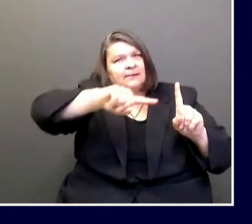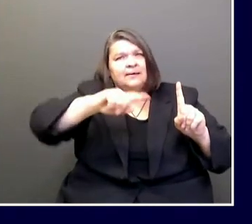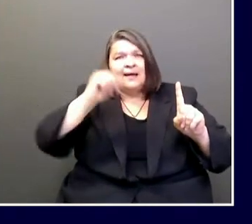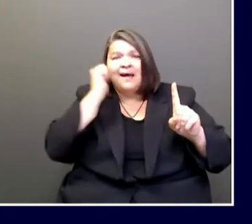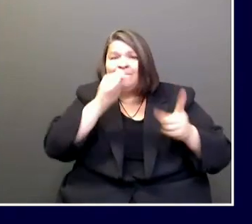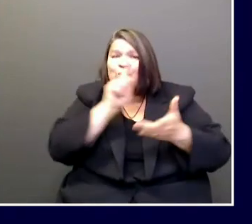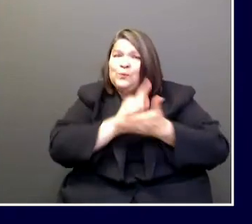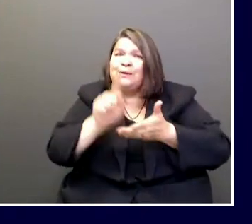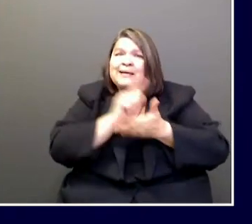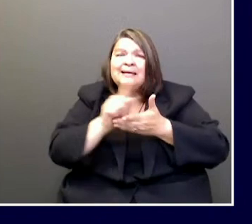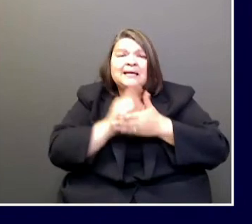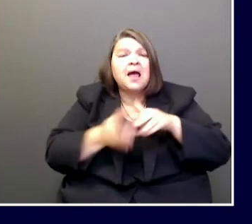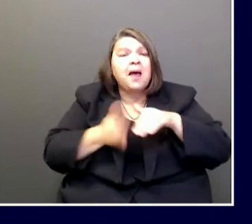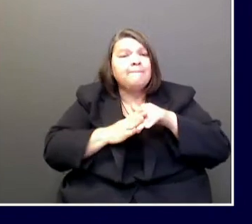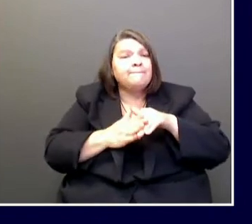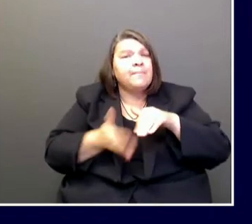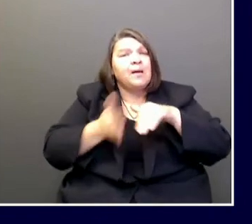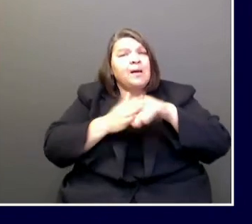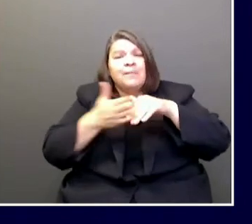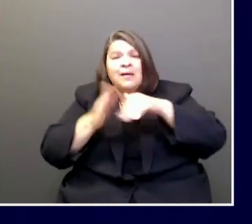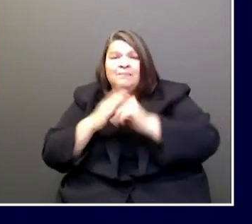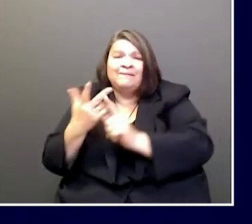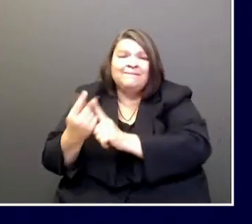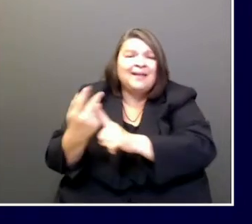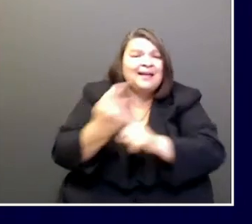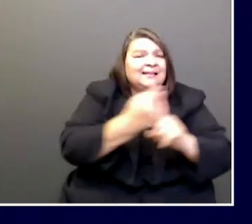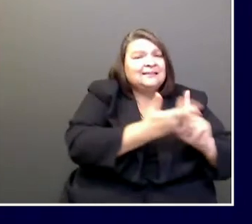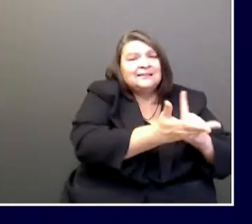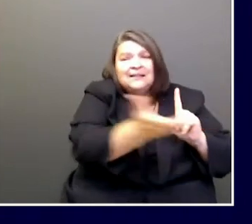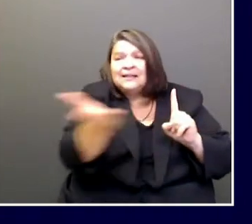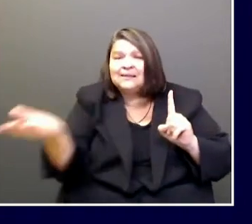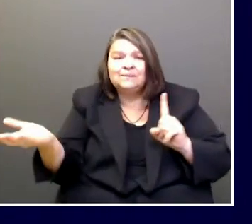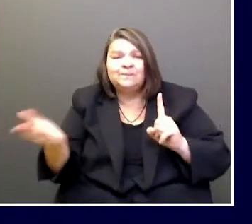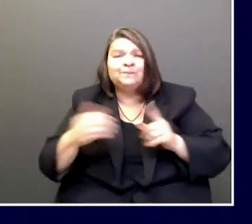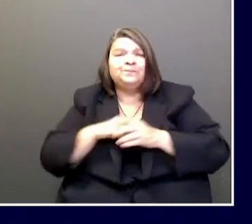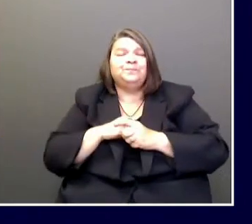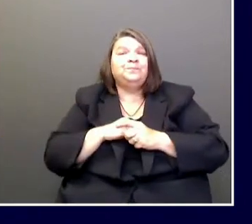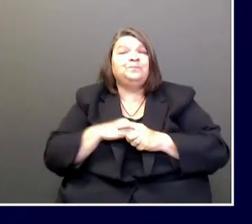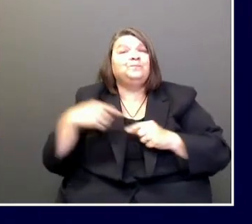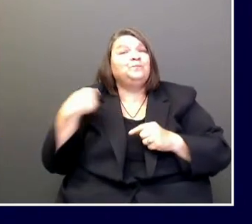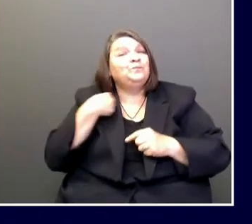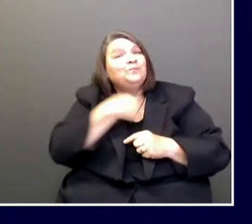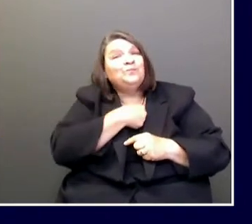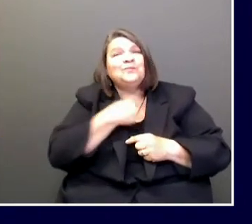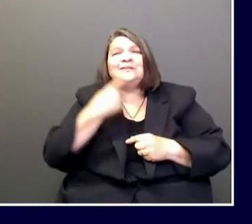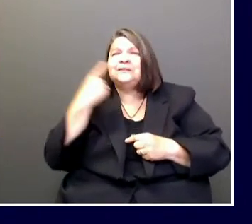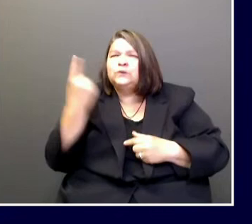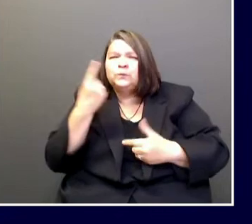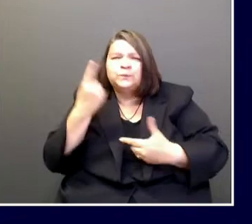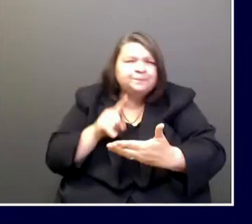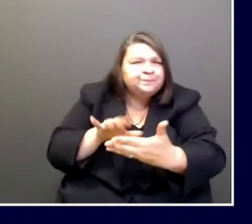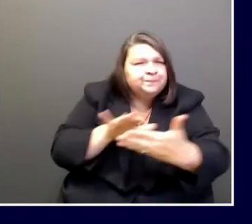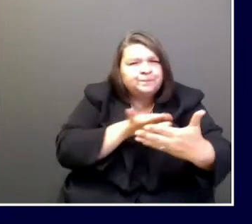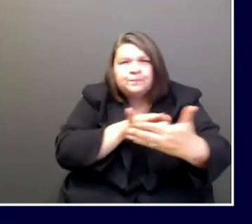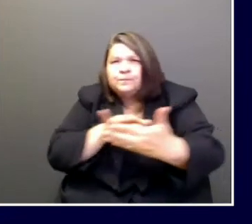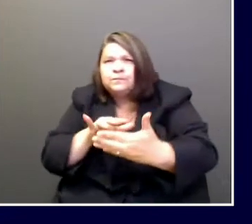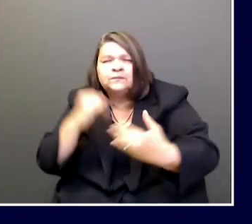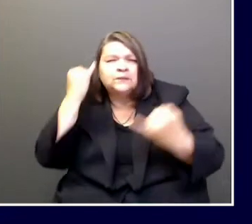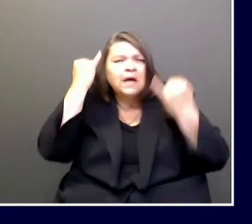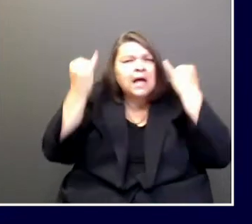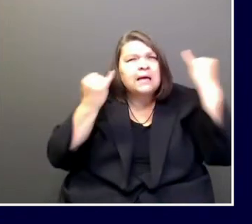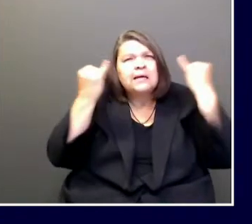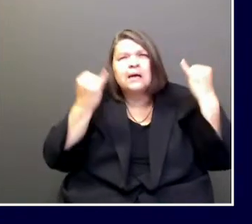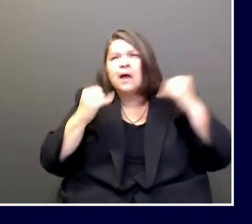look at what additional tools we might deploy to increase vaccination rates even further, especially as we approach the fall.